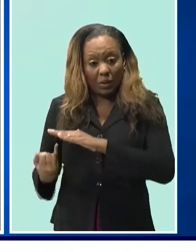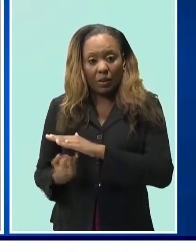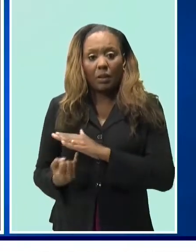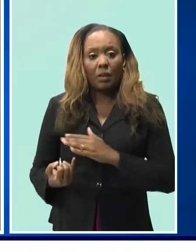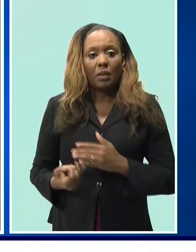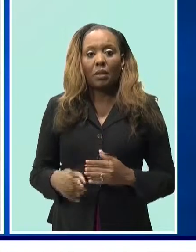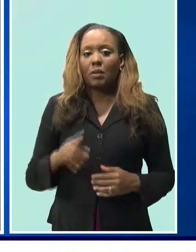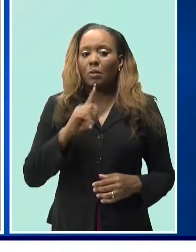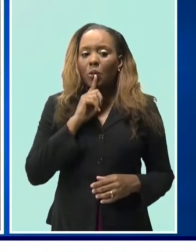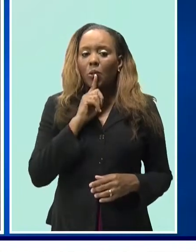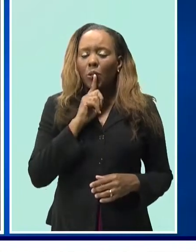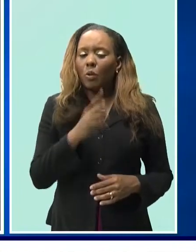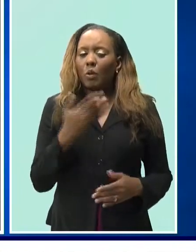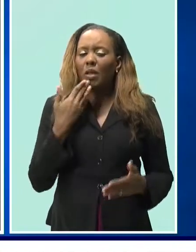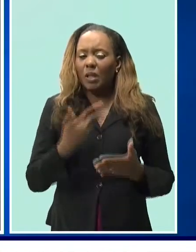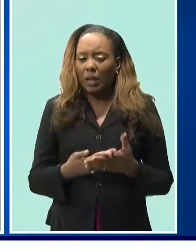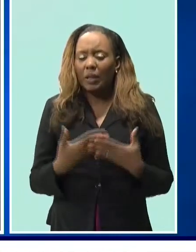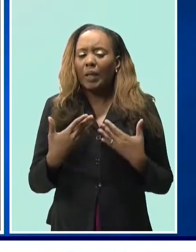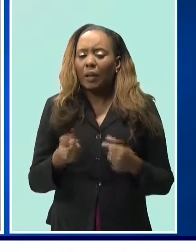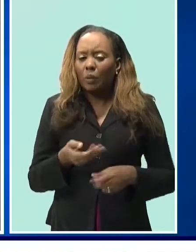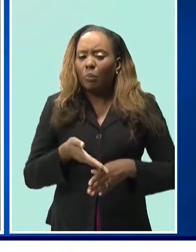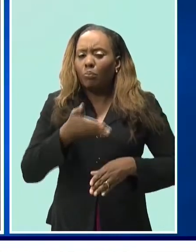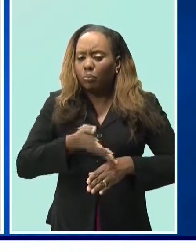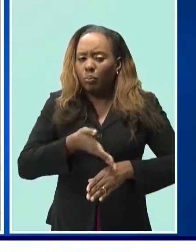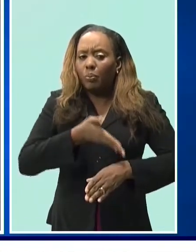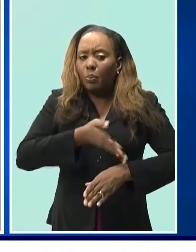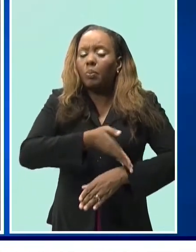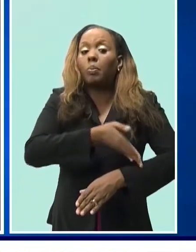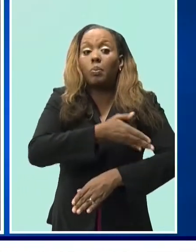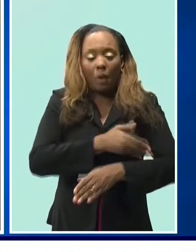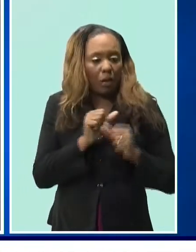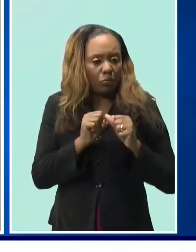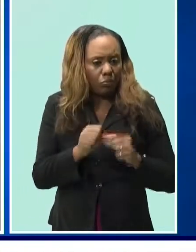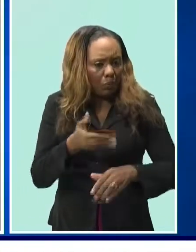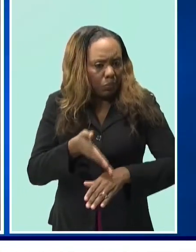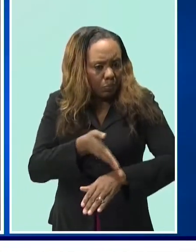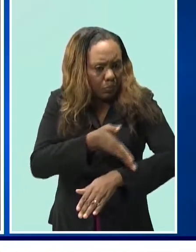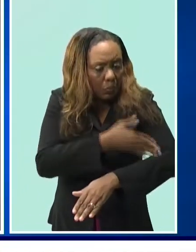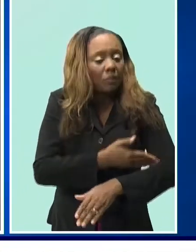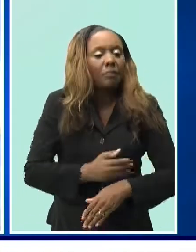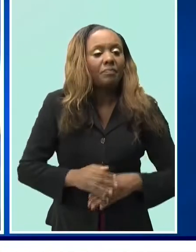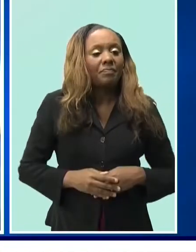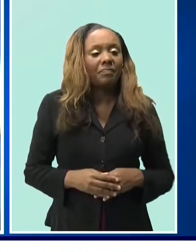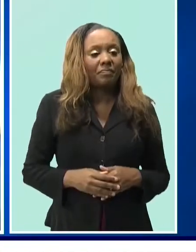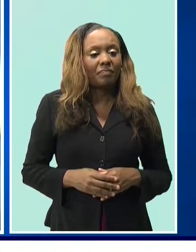doing extremely well, has been from the start and continues to do so. All right.